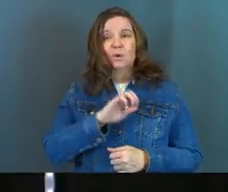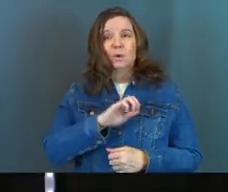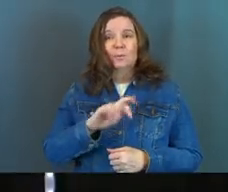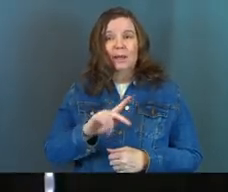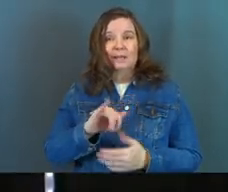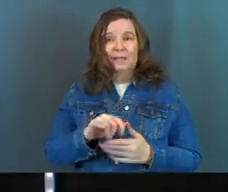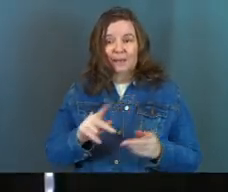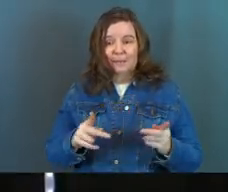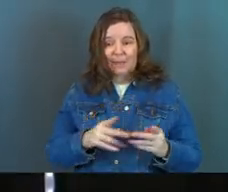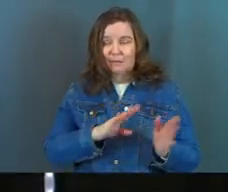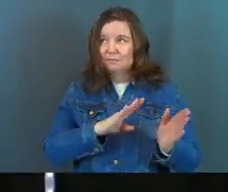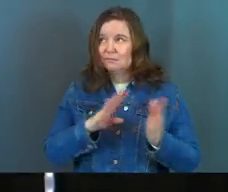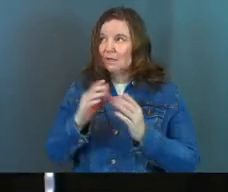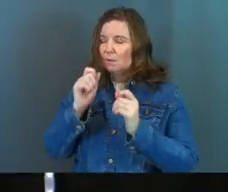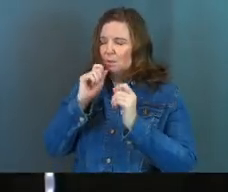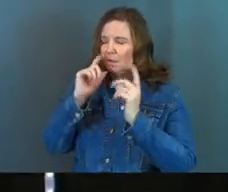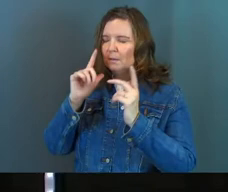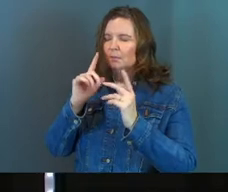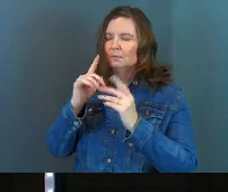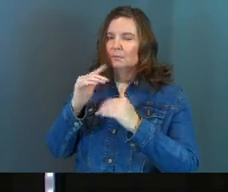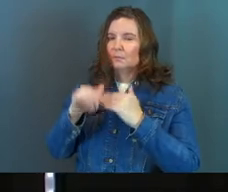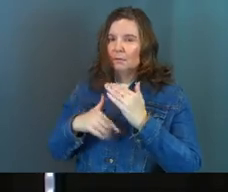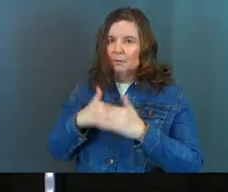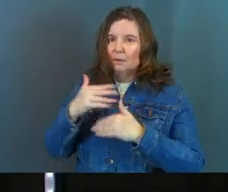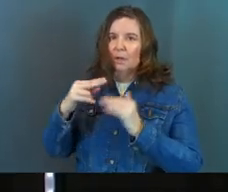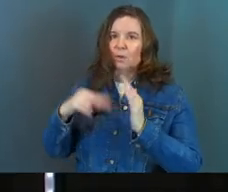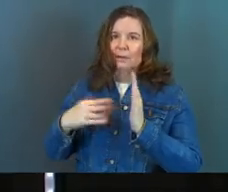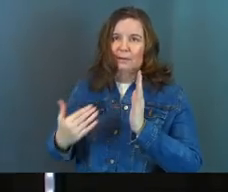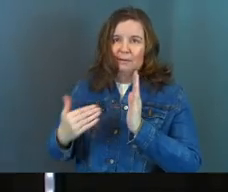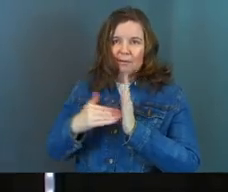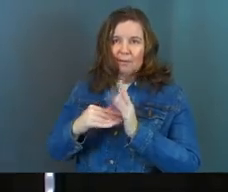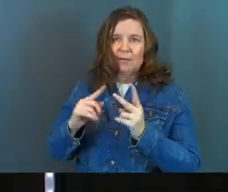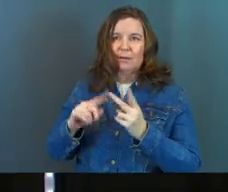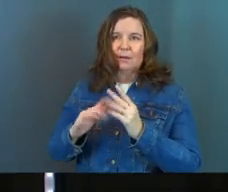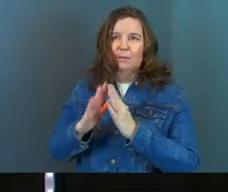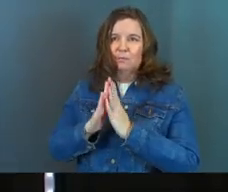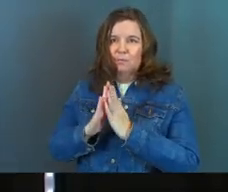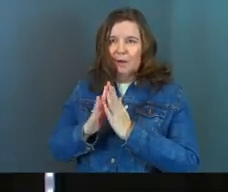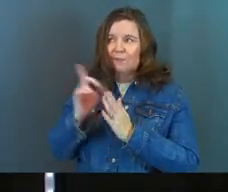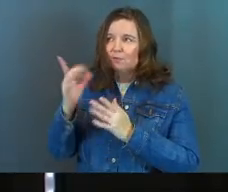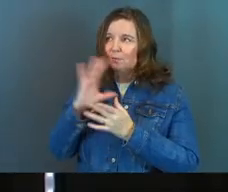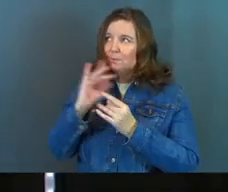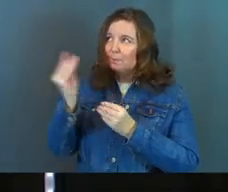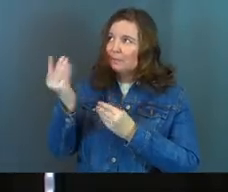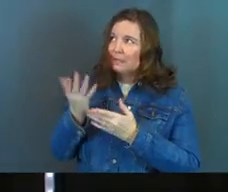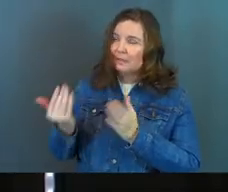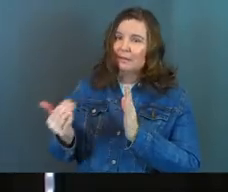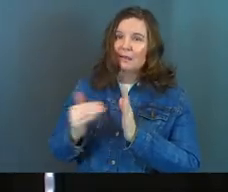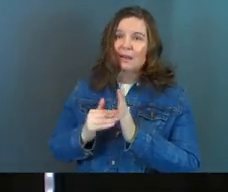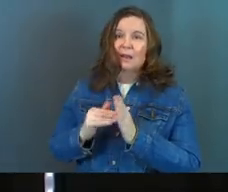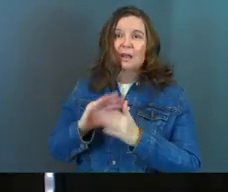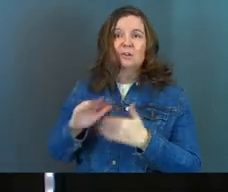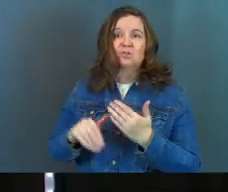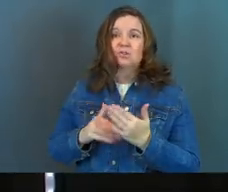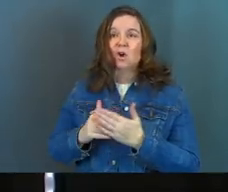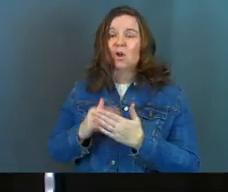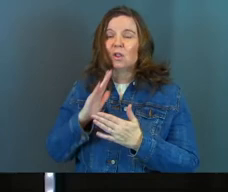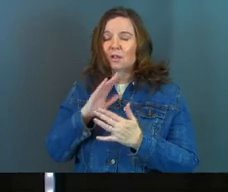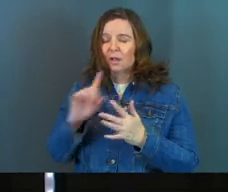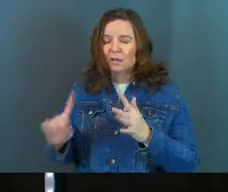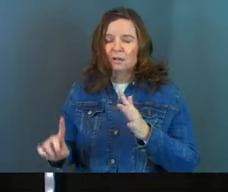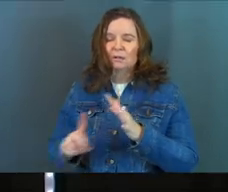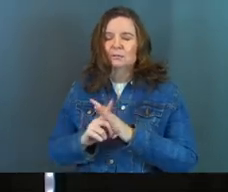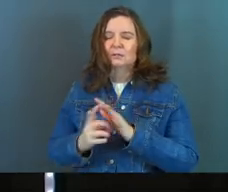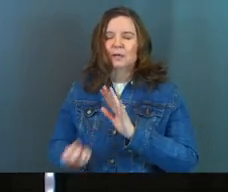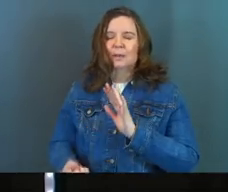go back to that place, and you're gonna start waking up, and you're gonna start reading again. You're gonna start praying for him to speak to you again, and it's all gonna